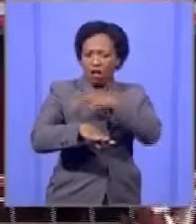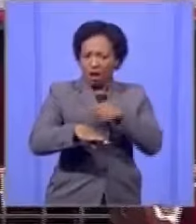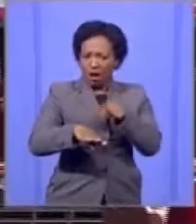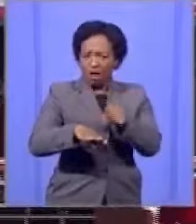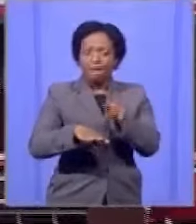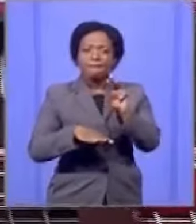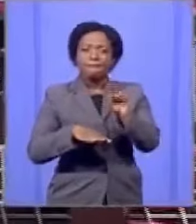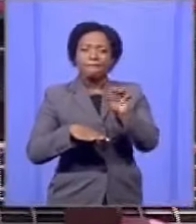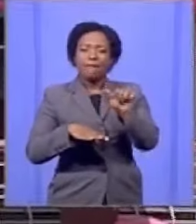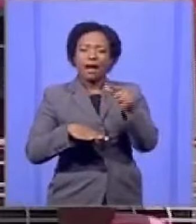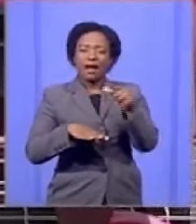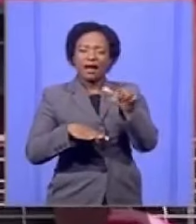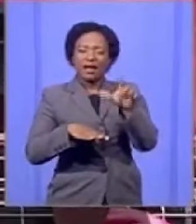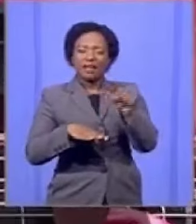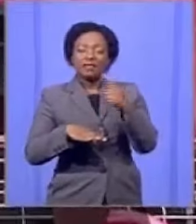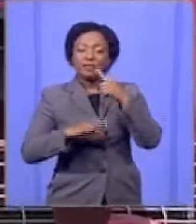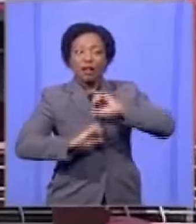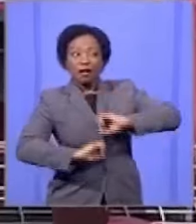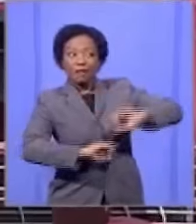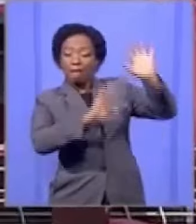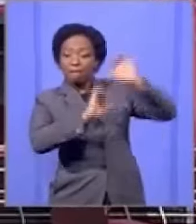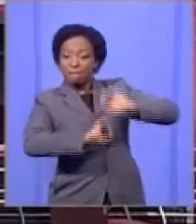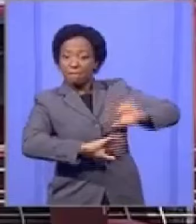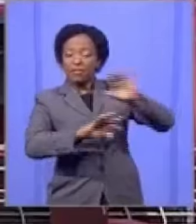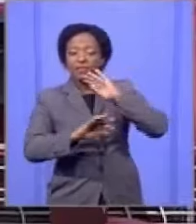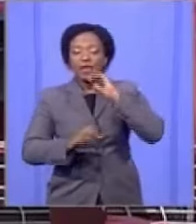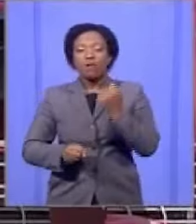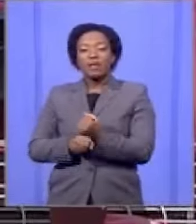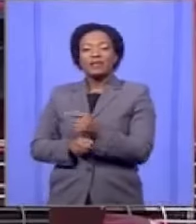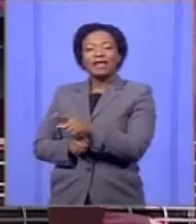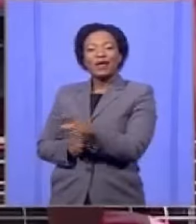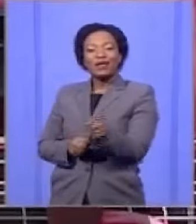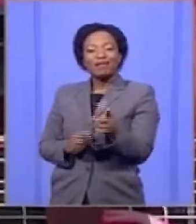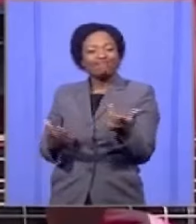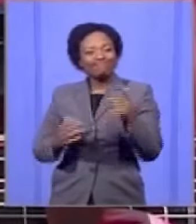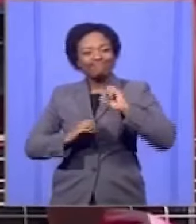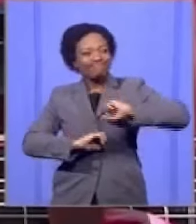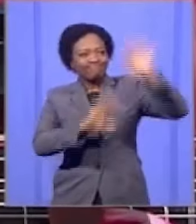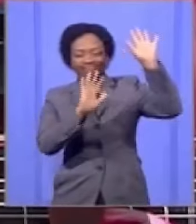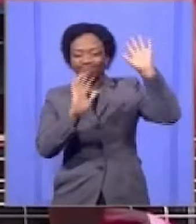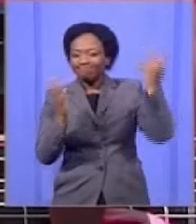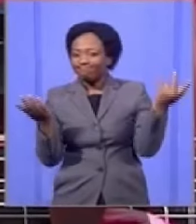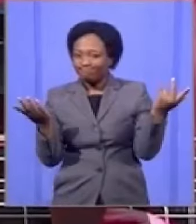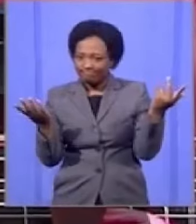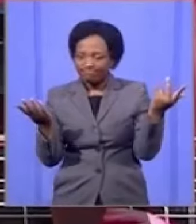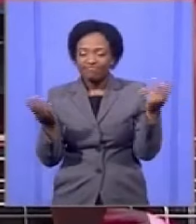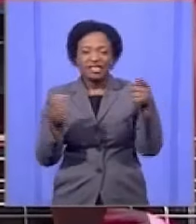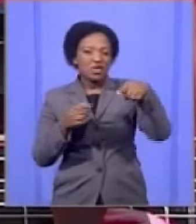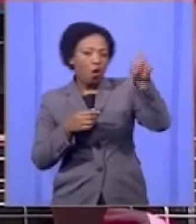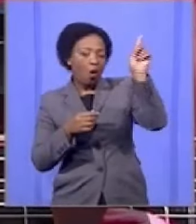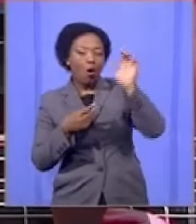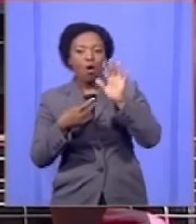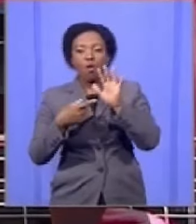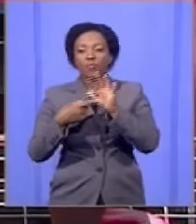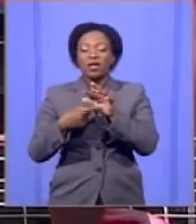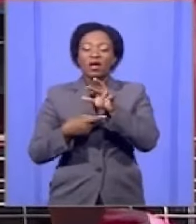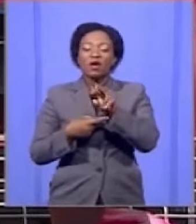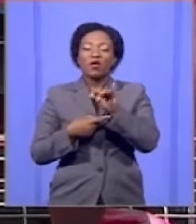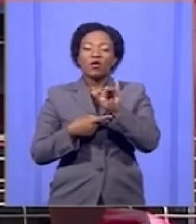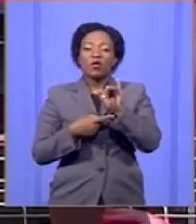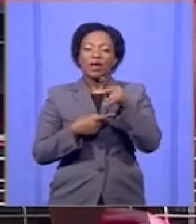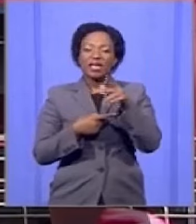know Otama Misebeti Yalona in that truck. That's why here Richards Bay, from Richards Bay